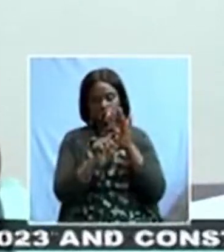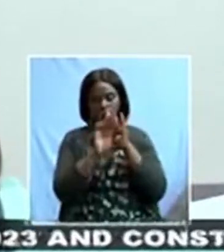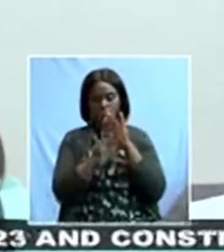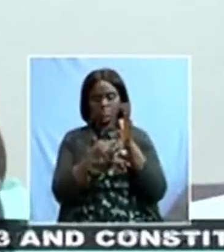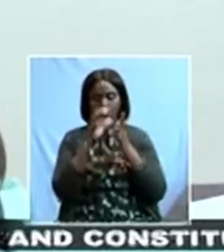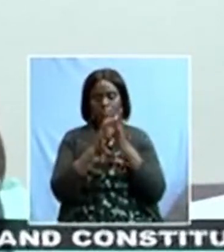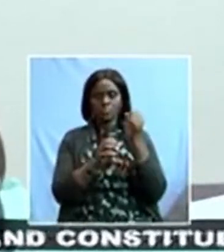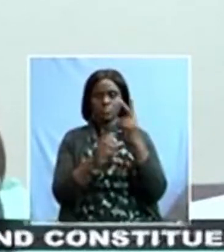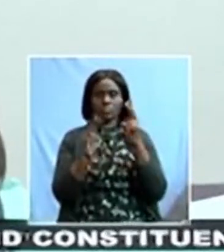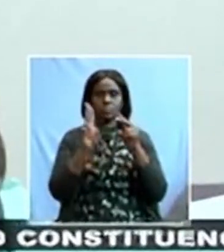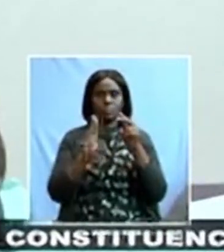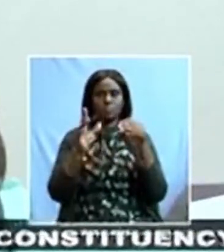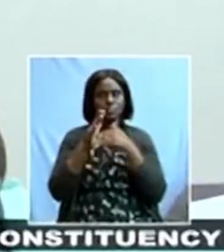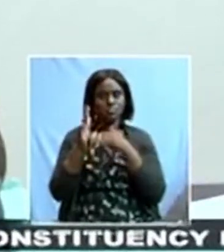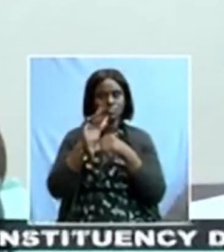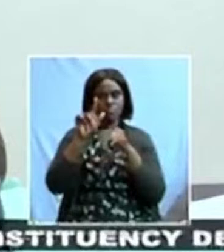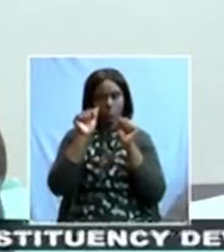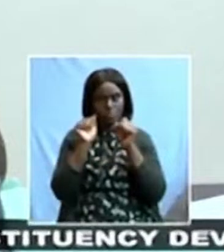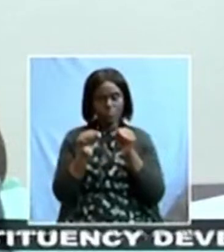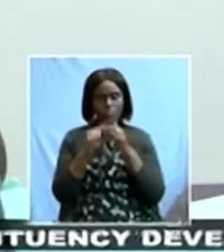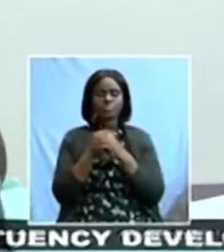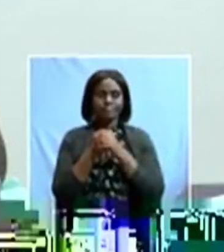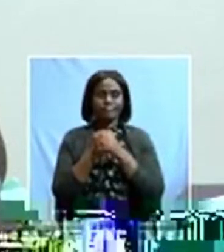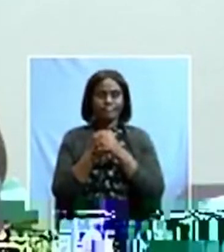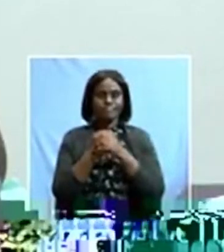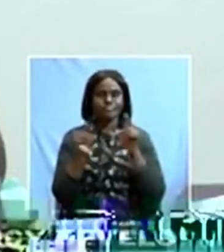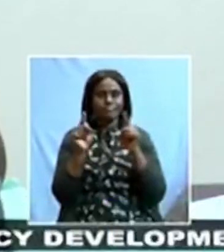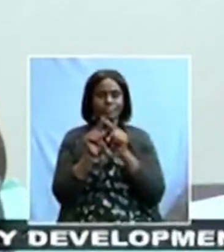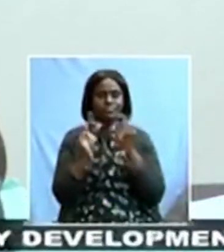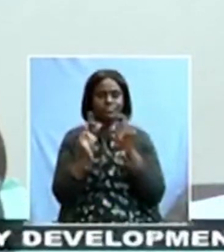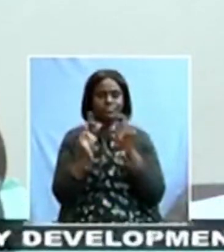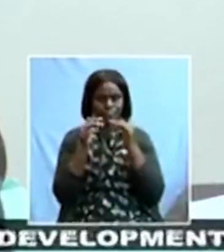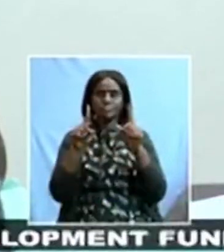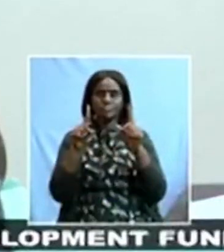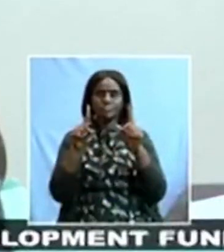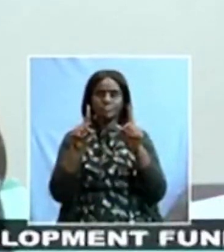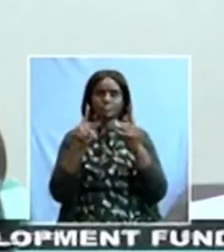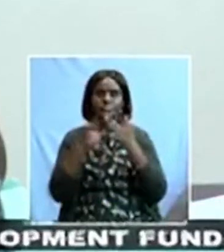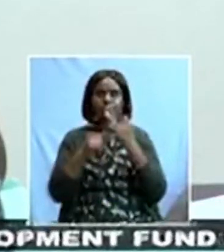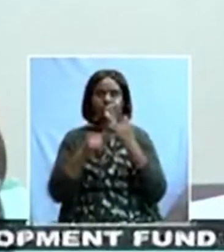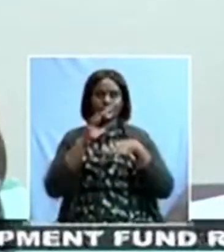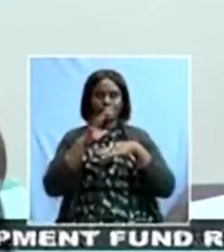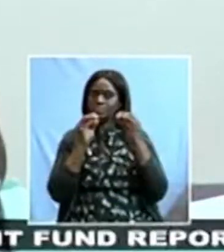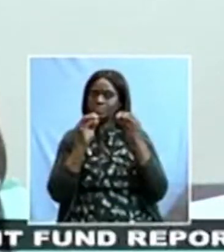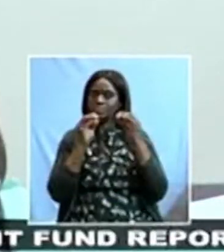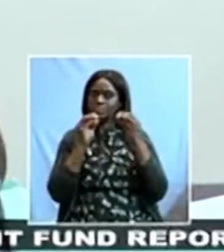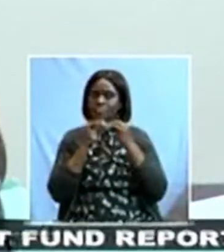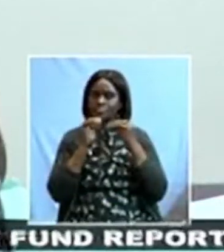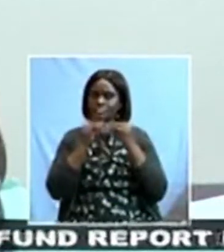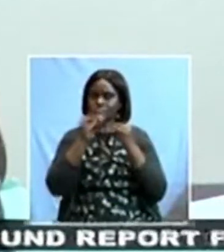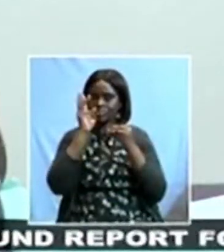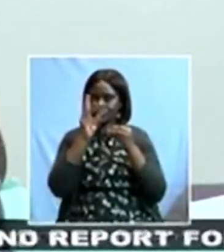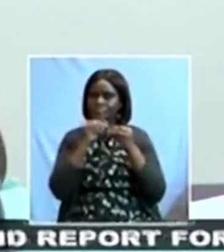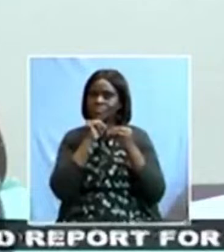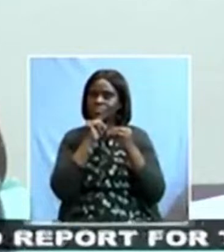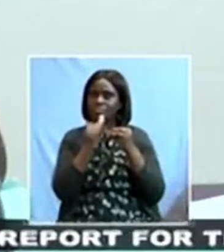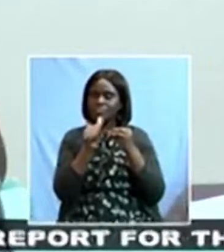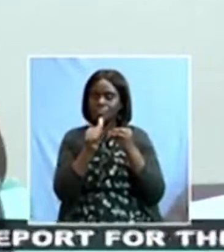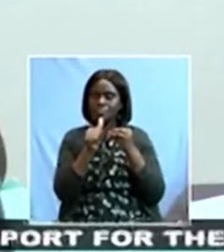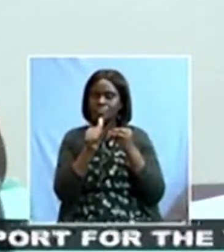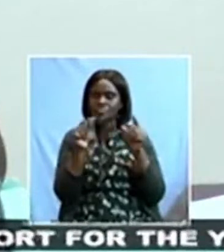be used against you. The committee is ever comforted that you wouldn't